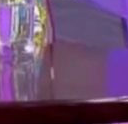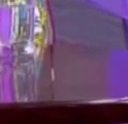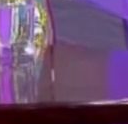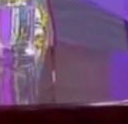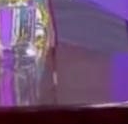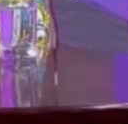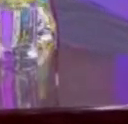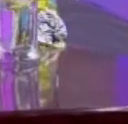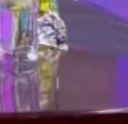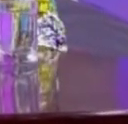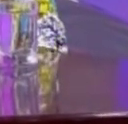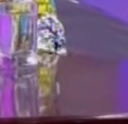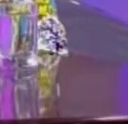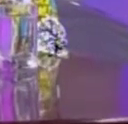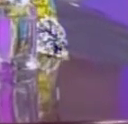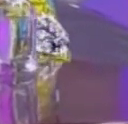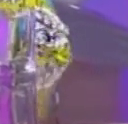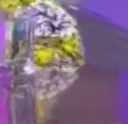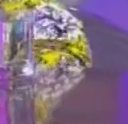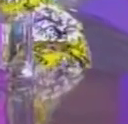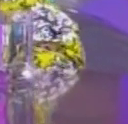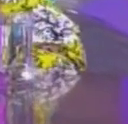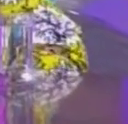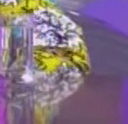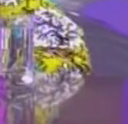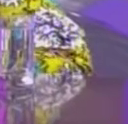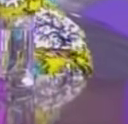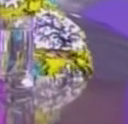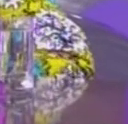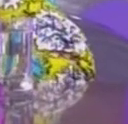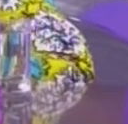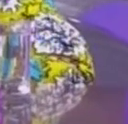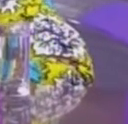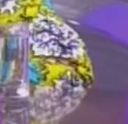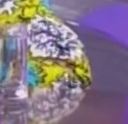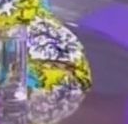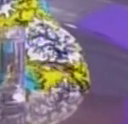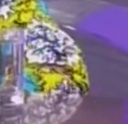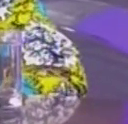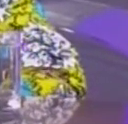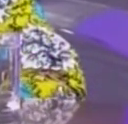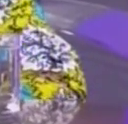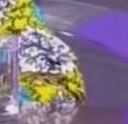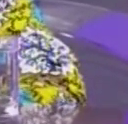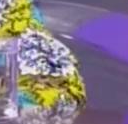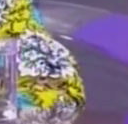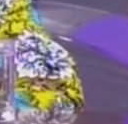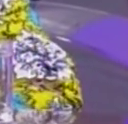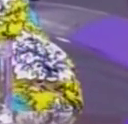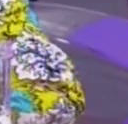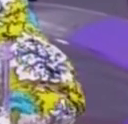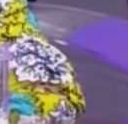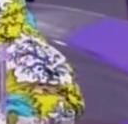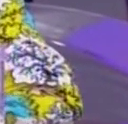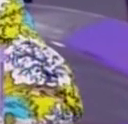and district administration. So all these sectors have to work together to avert getting to the level where a